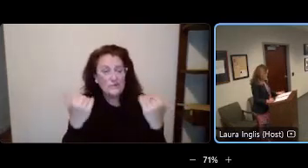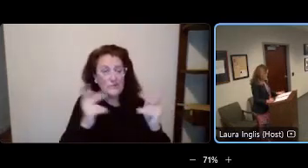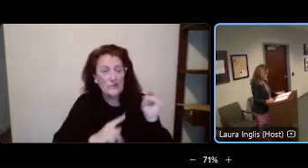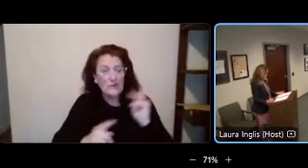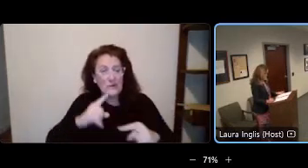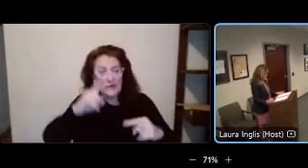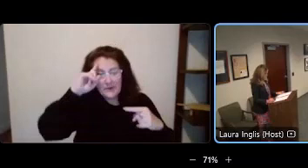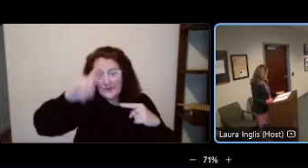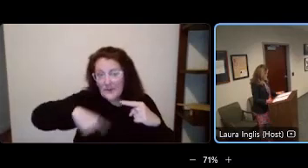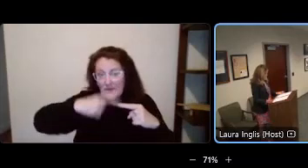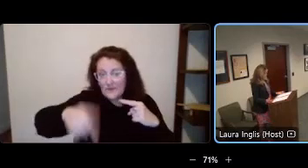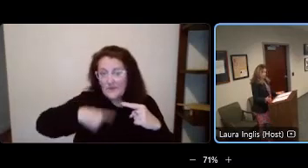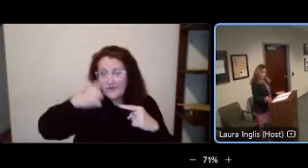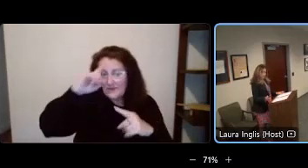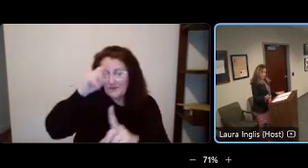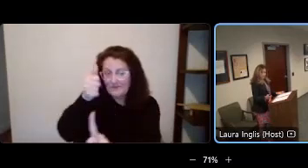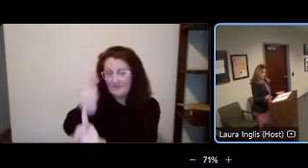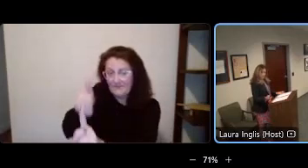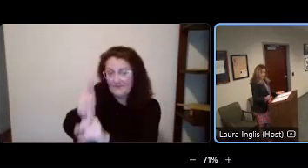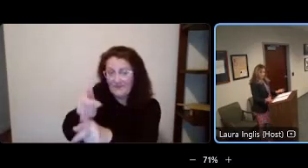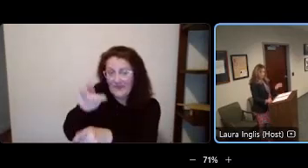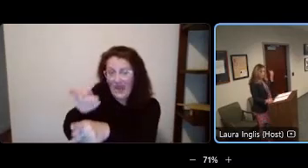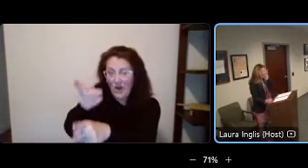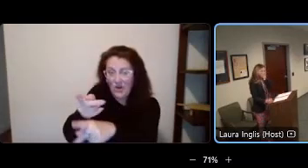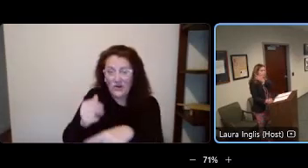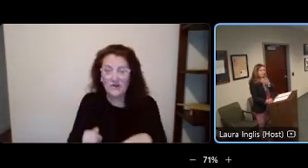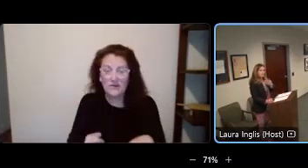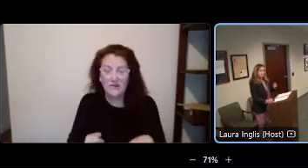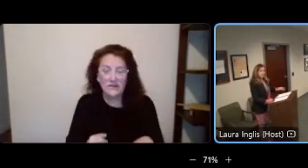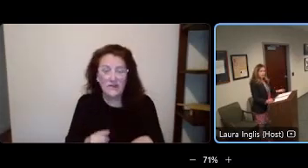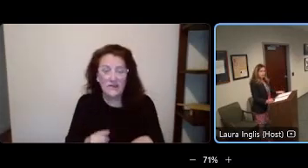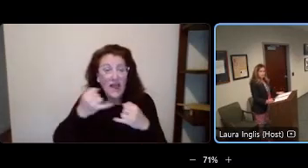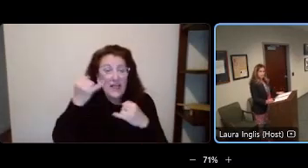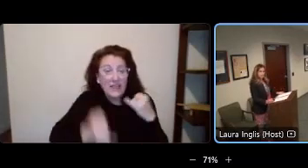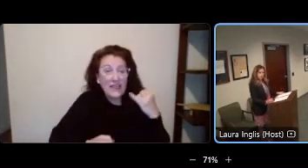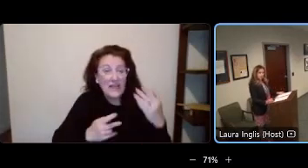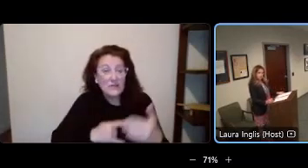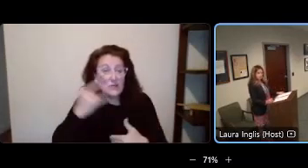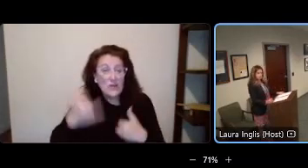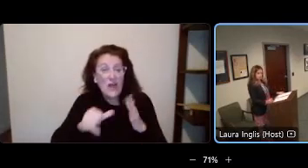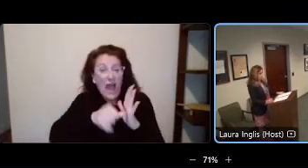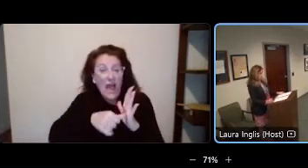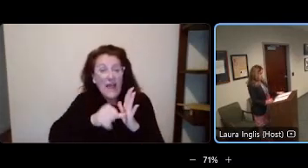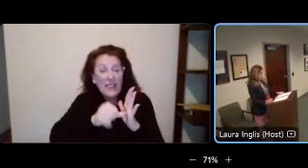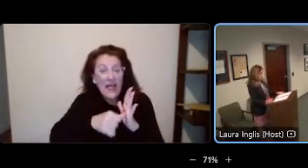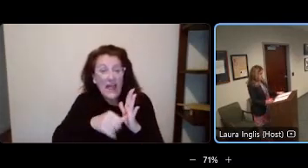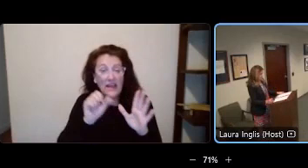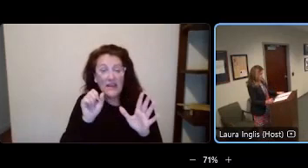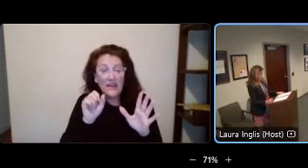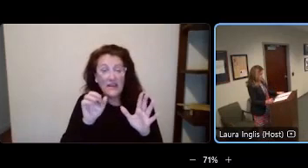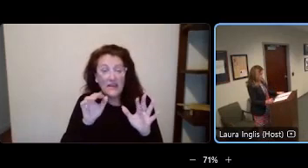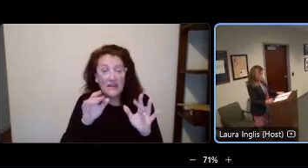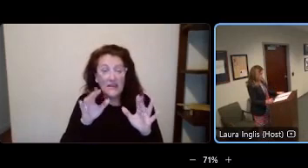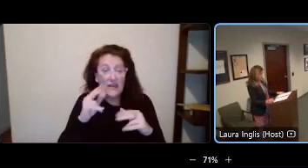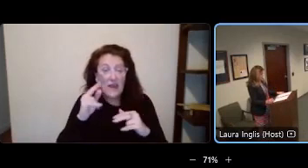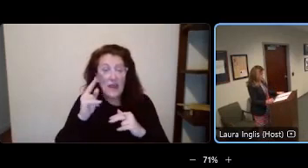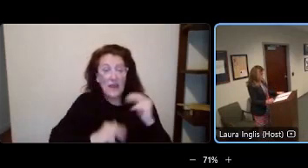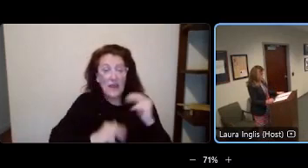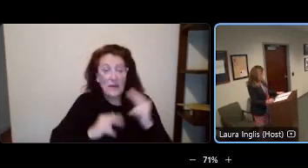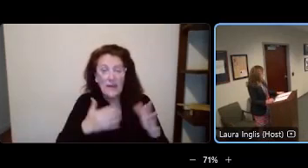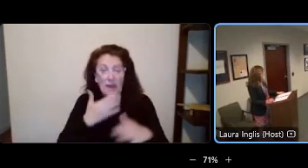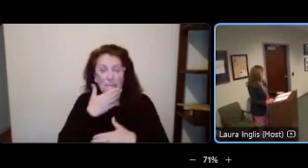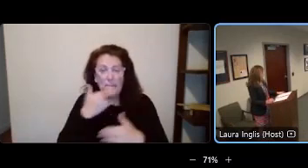about self-care. And finally, the last project I thought I would highlight is our work to build a better intranet.